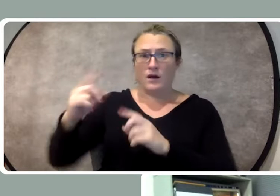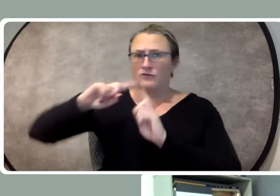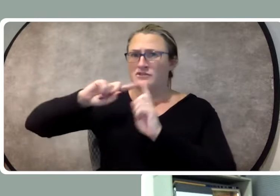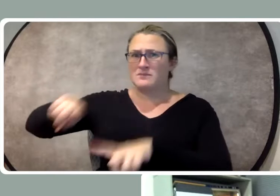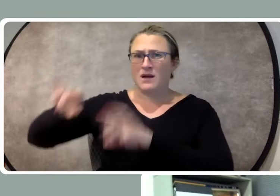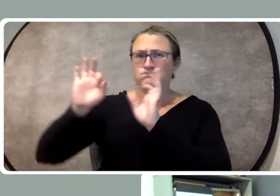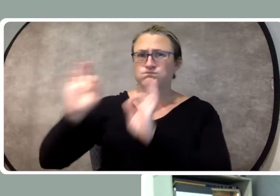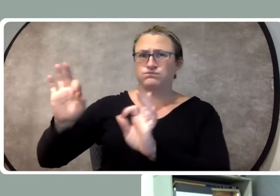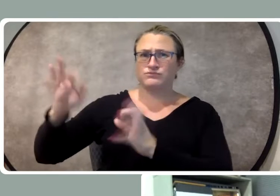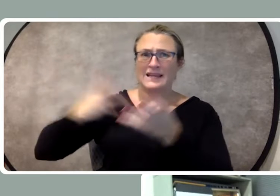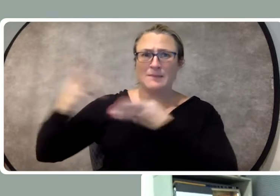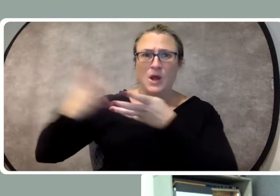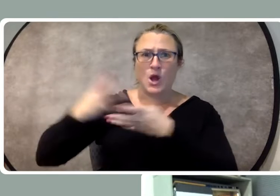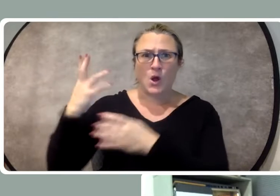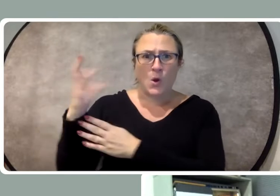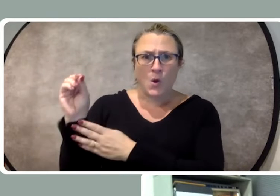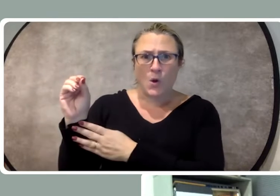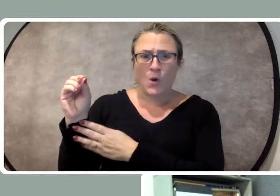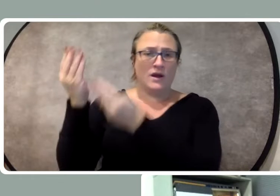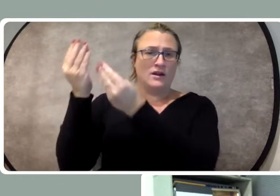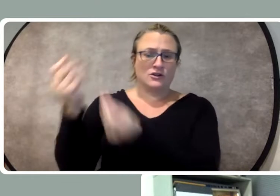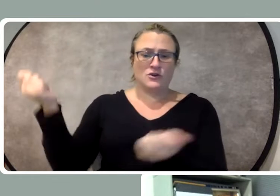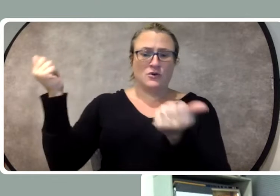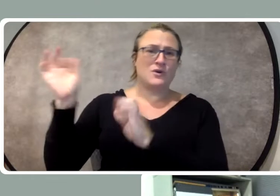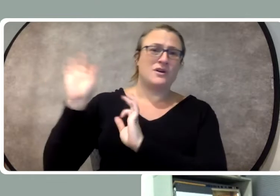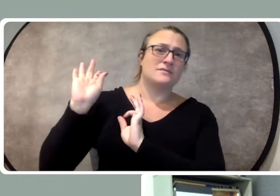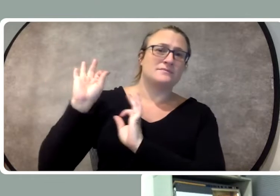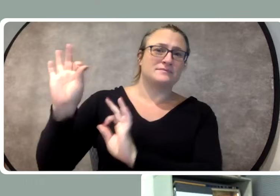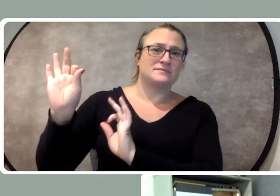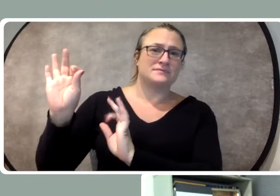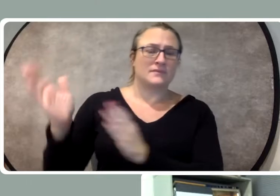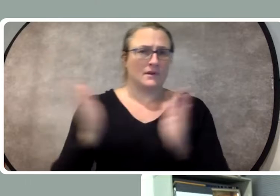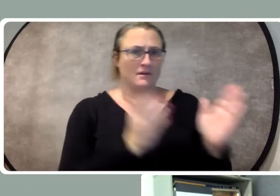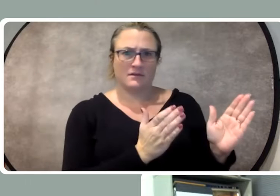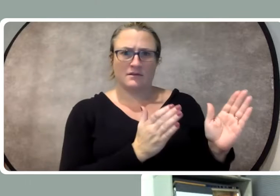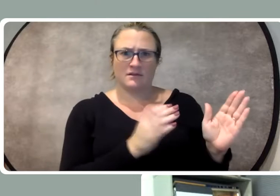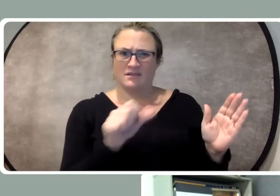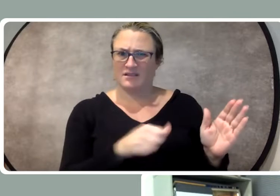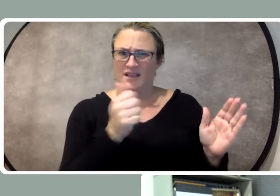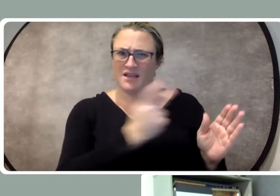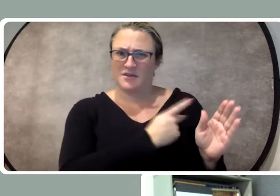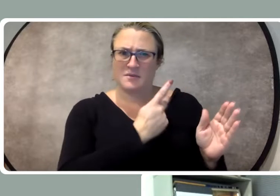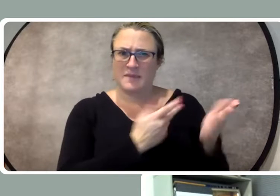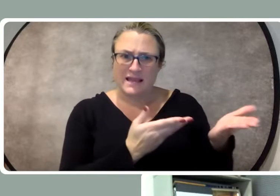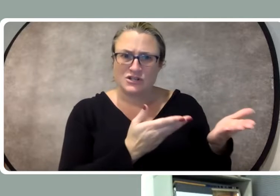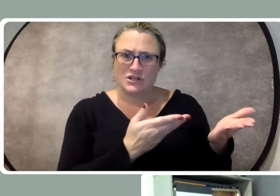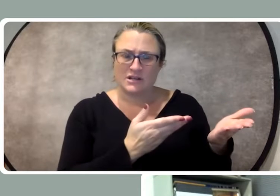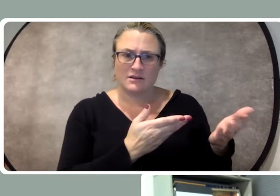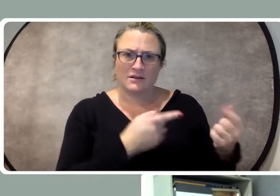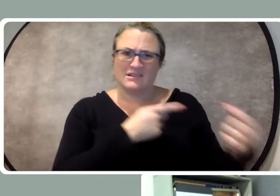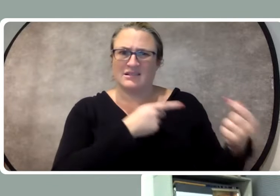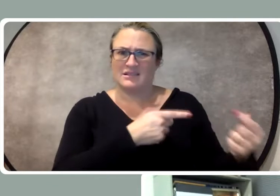to chemotherapy and will be cured of her disease, while the other patient will have a not so